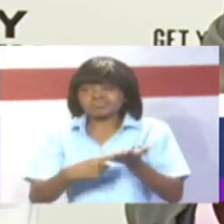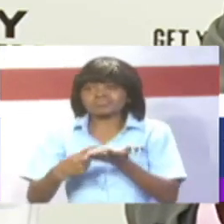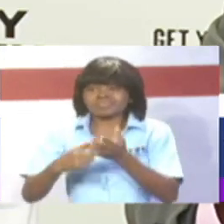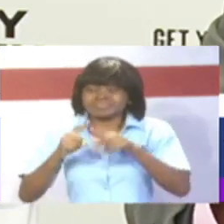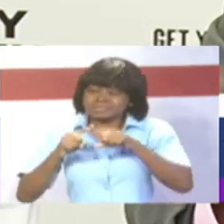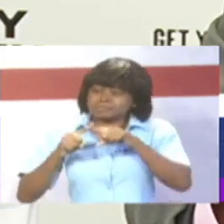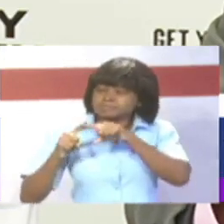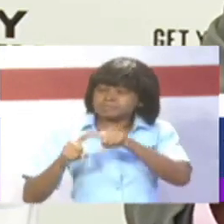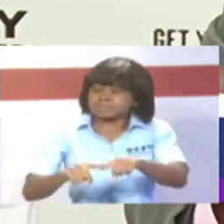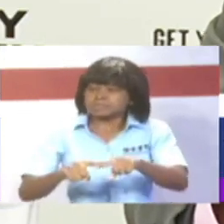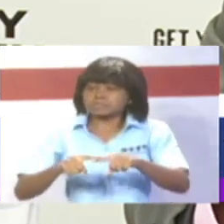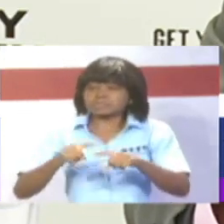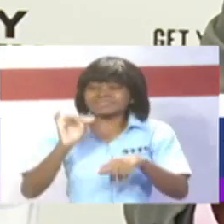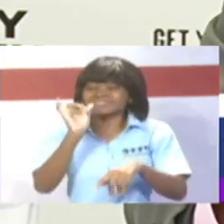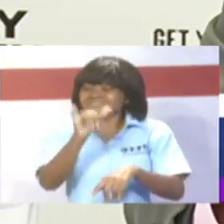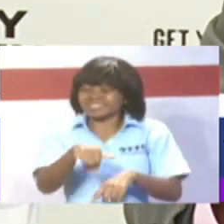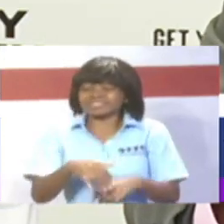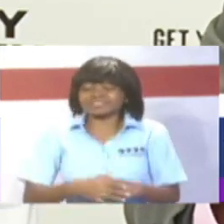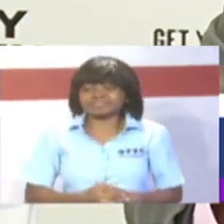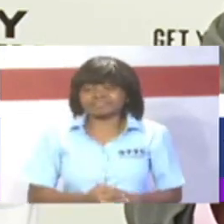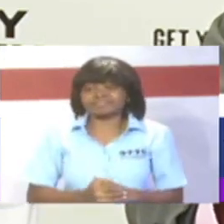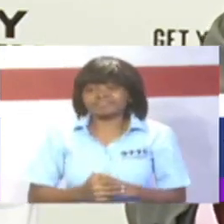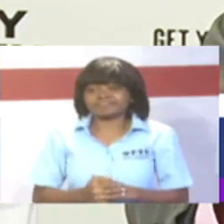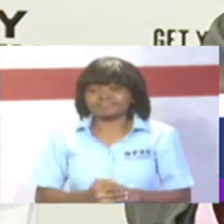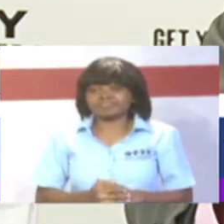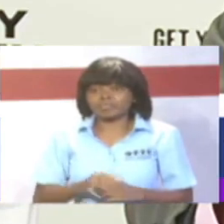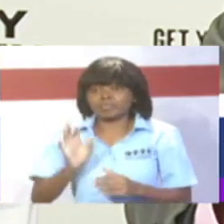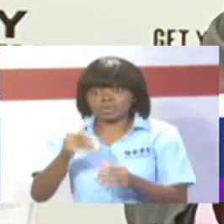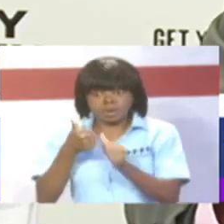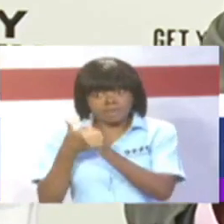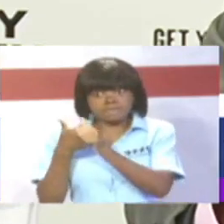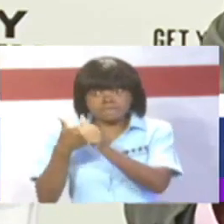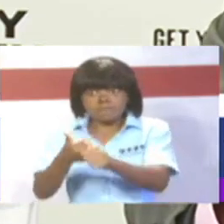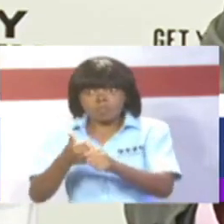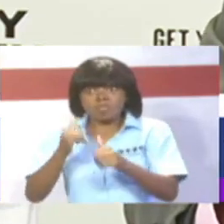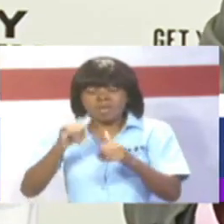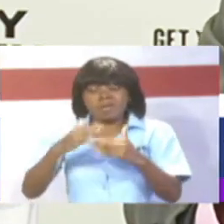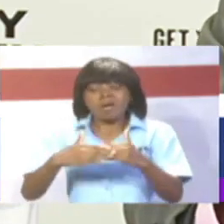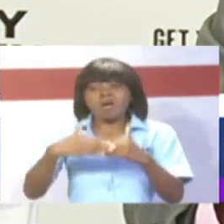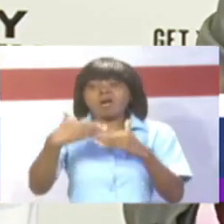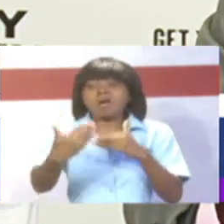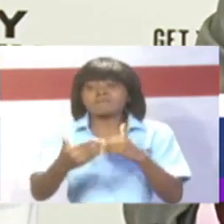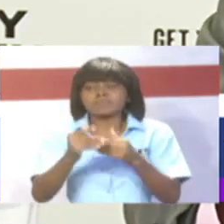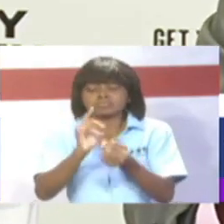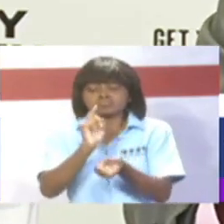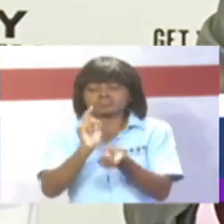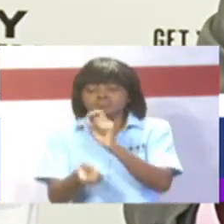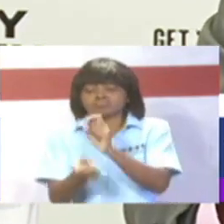any modifications. Now, I'm going to just dive partially